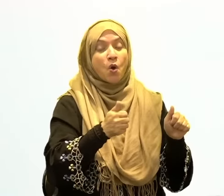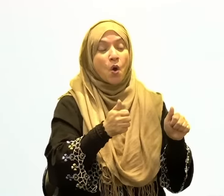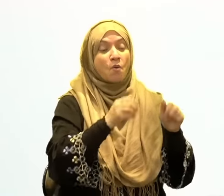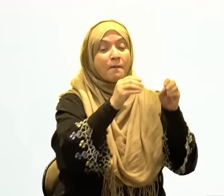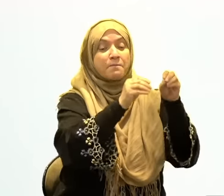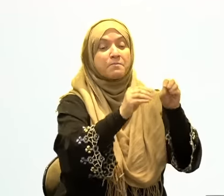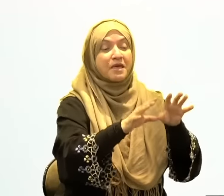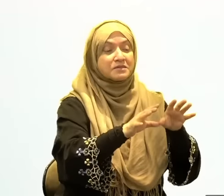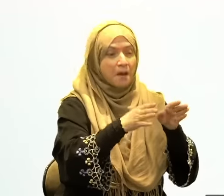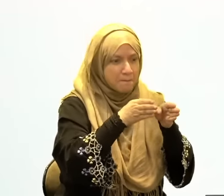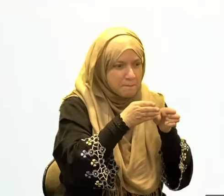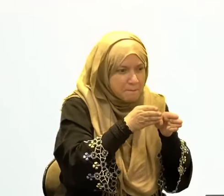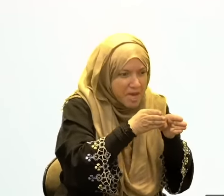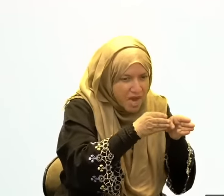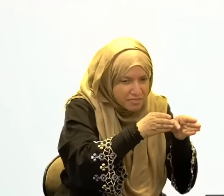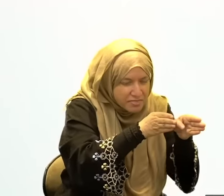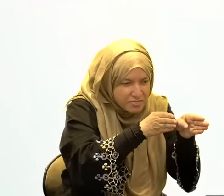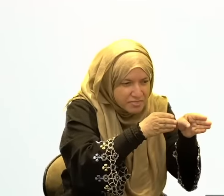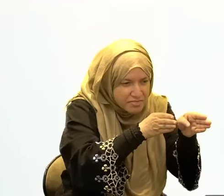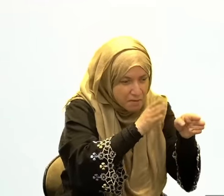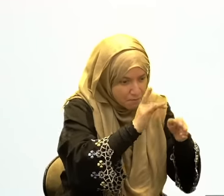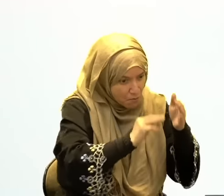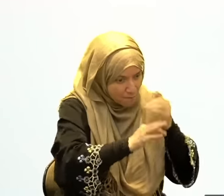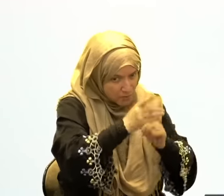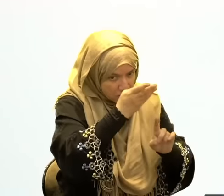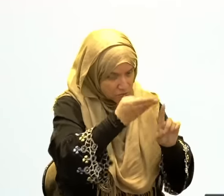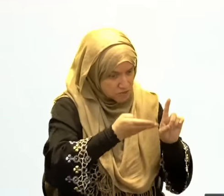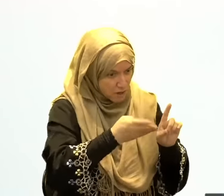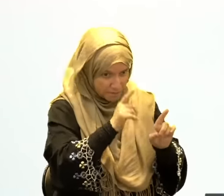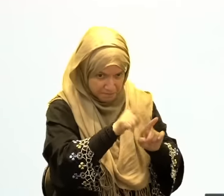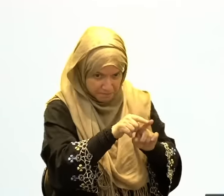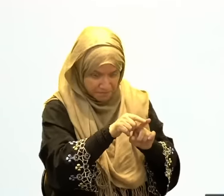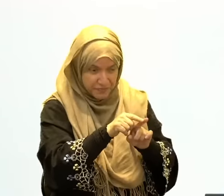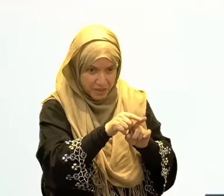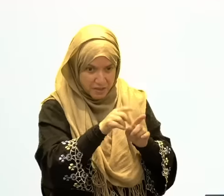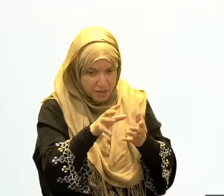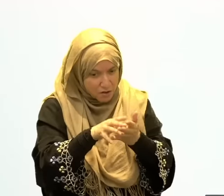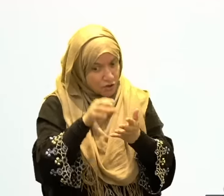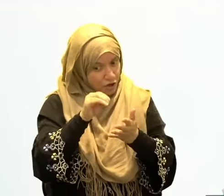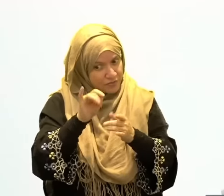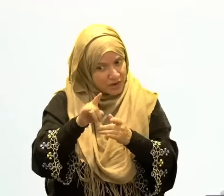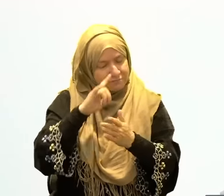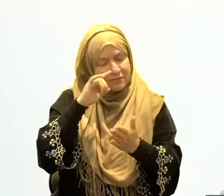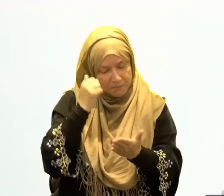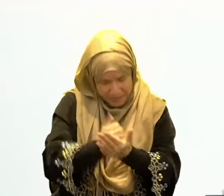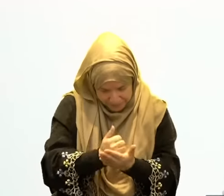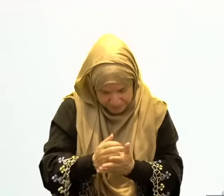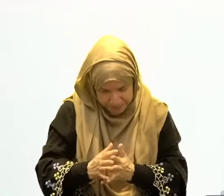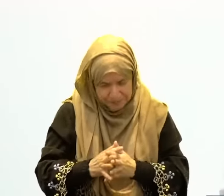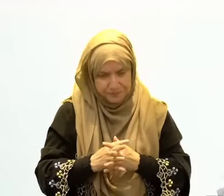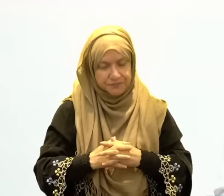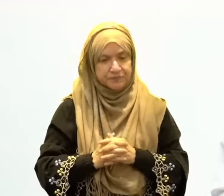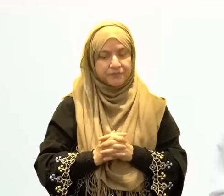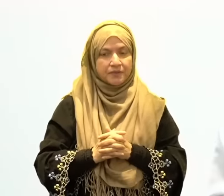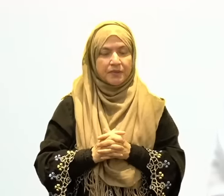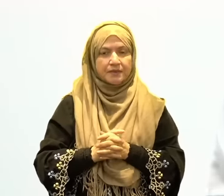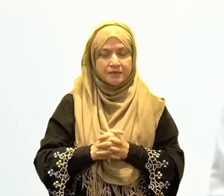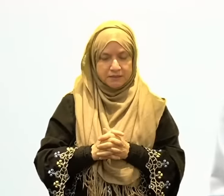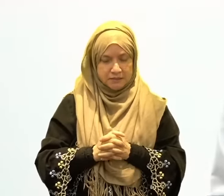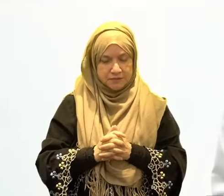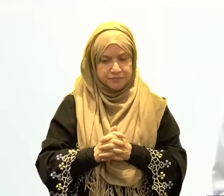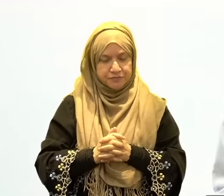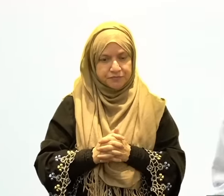us amongst them. Allahumma ameen. Dear brothers and sisters, inna Allah kana alaykum raqiba.